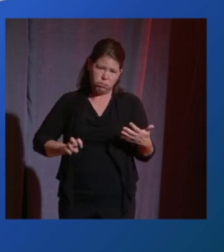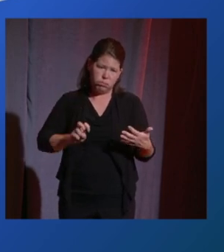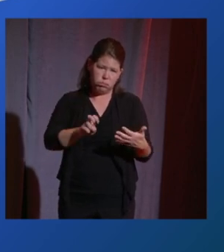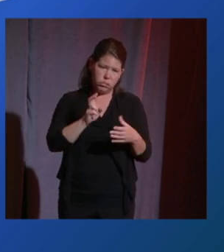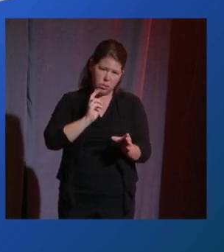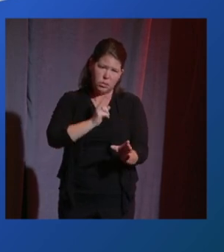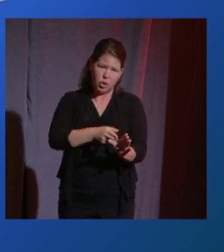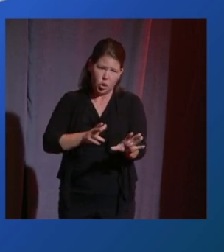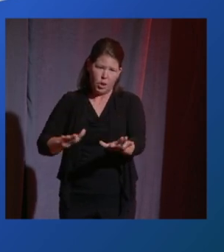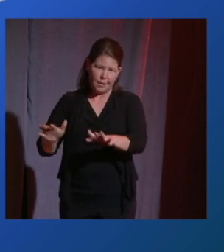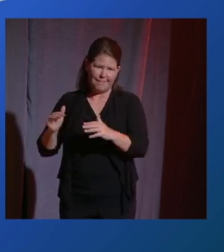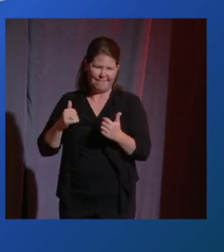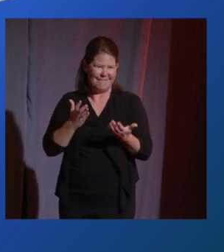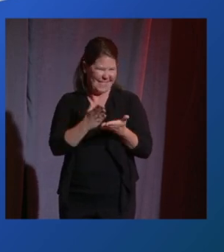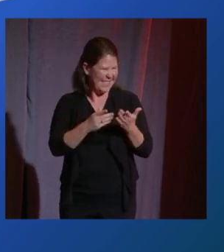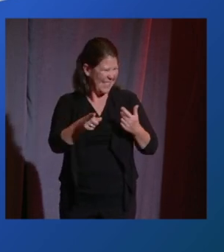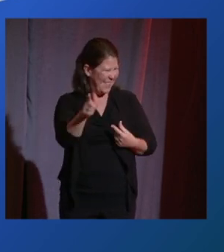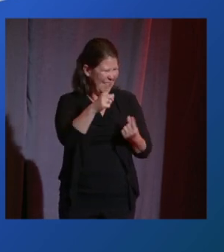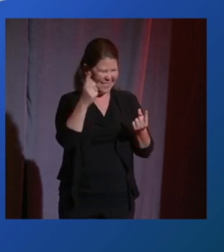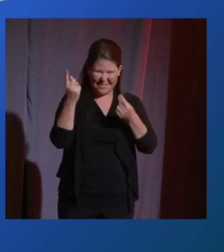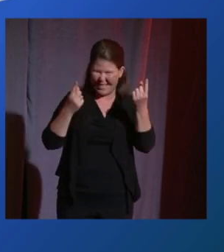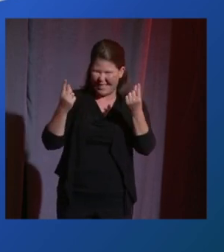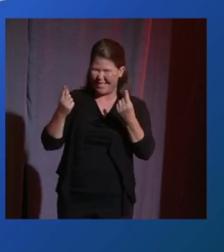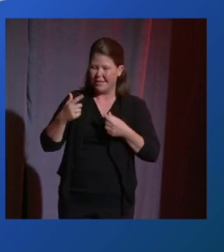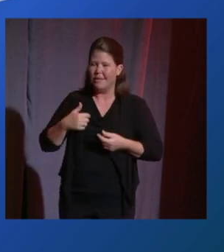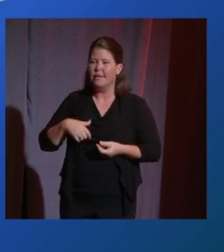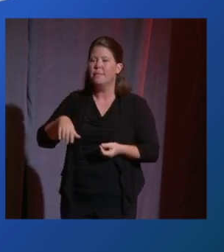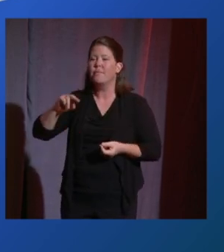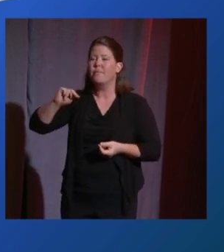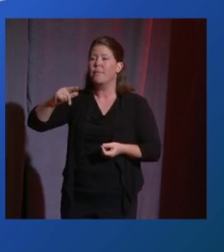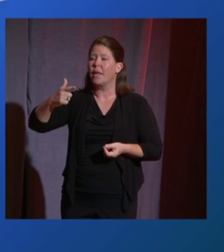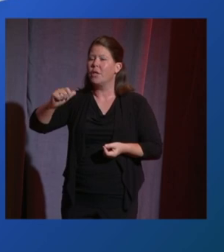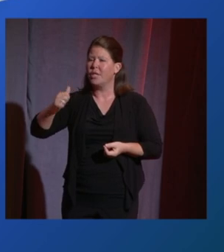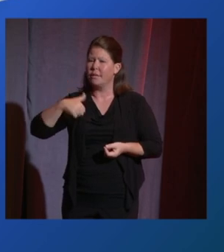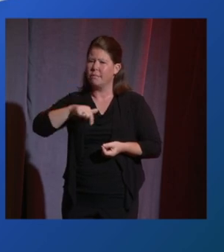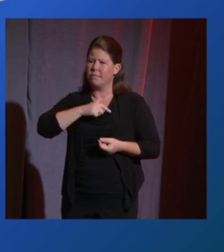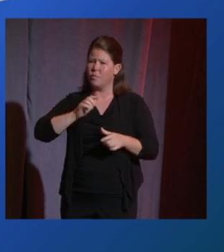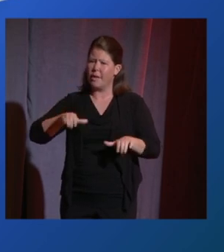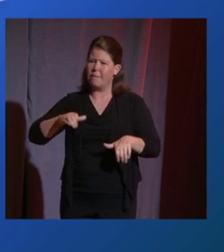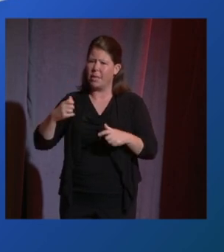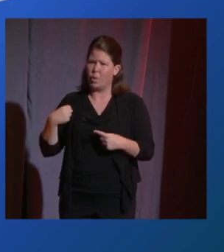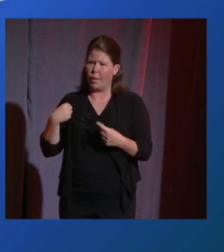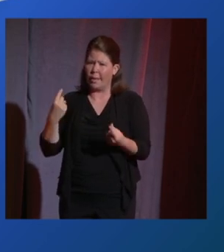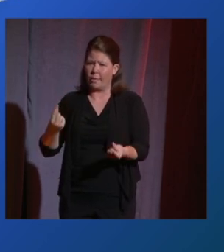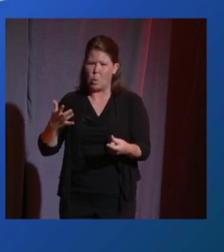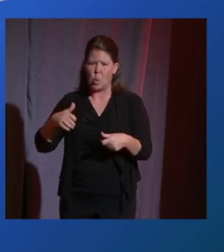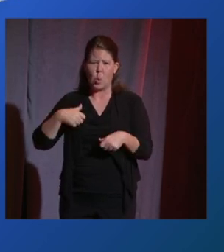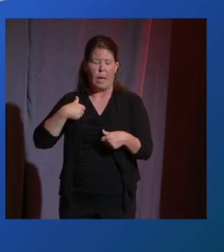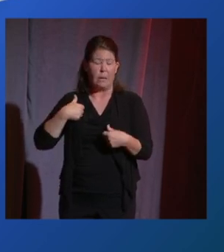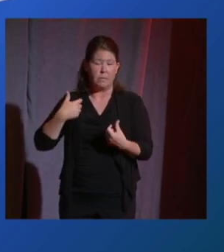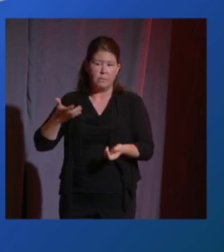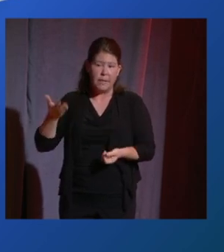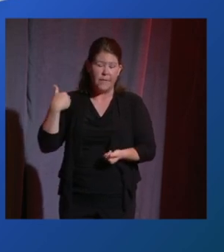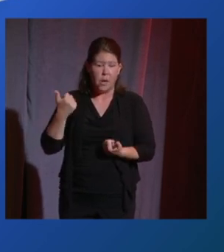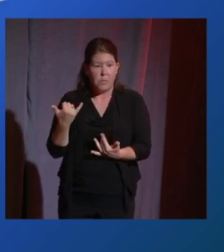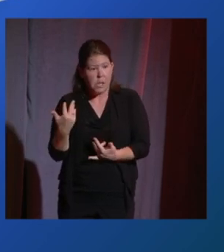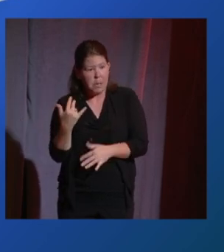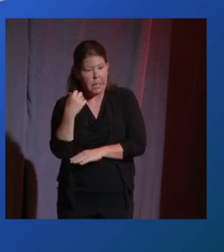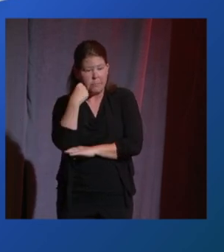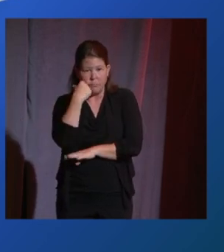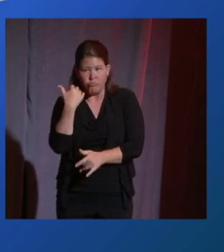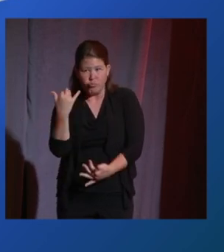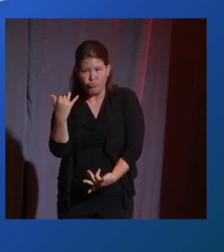have done at NGA and we've been doing for the last year and a half is we've been trying to reduce our timeline um for